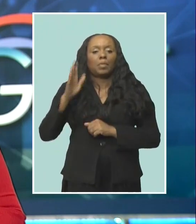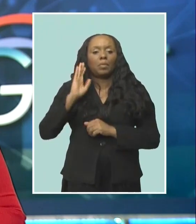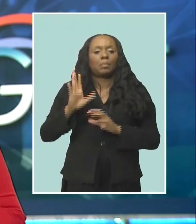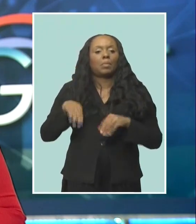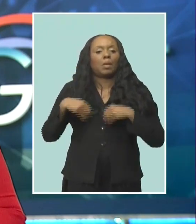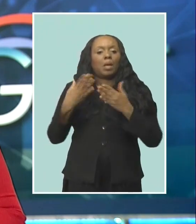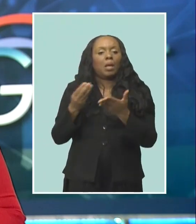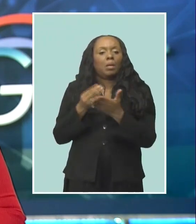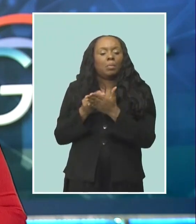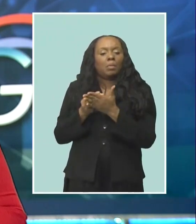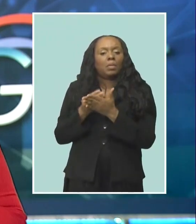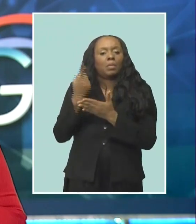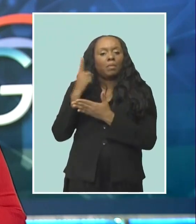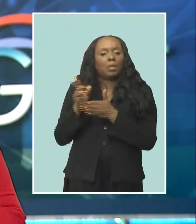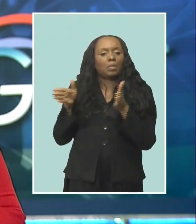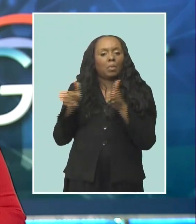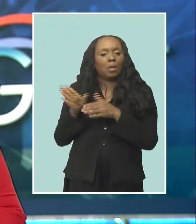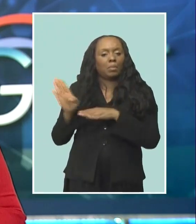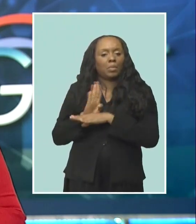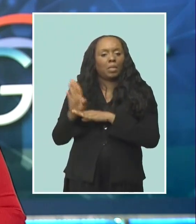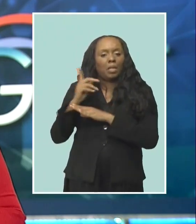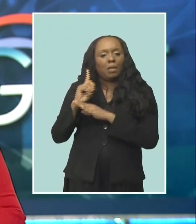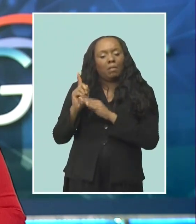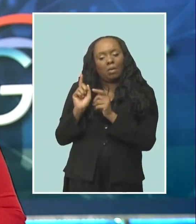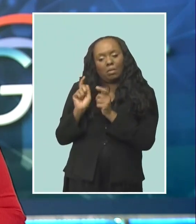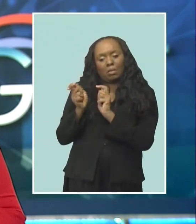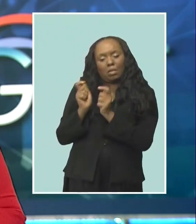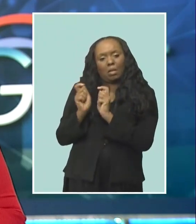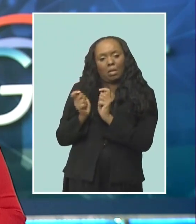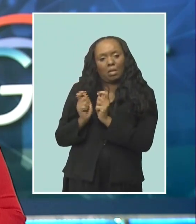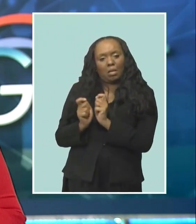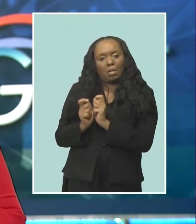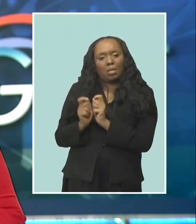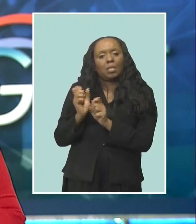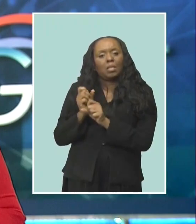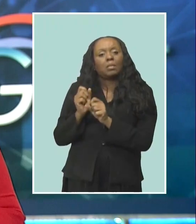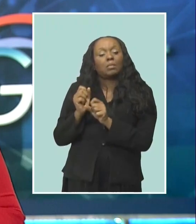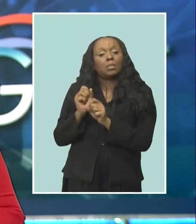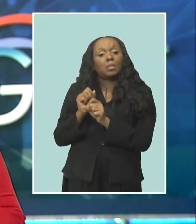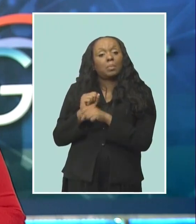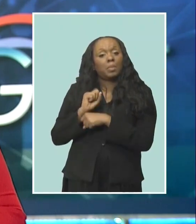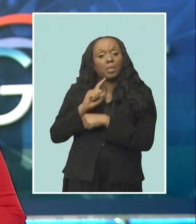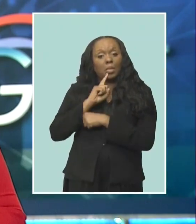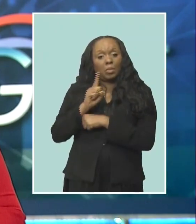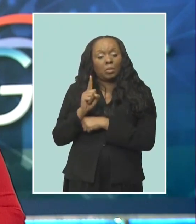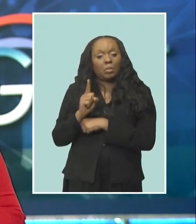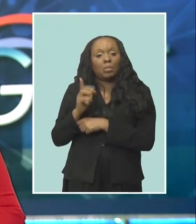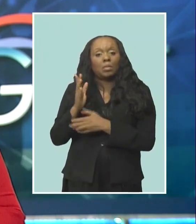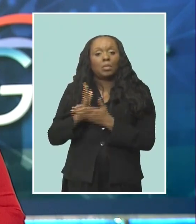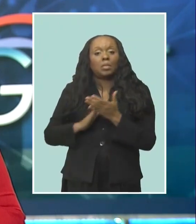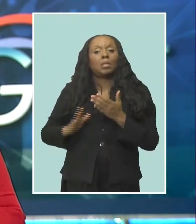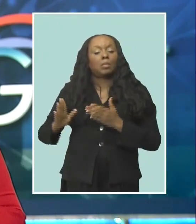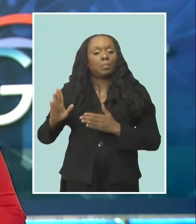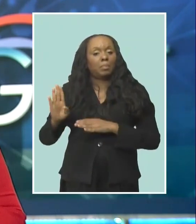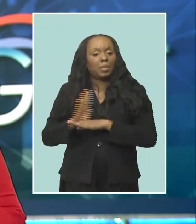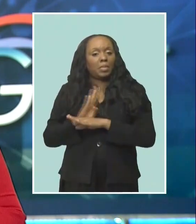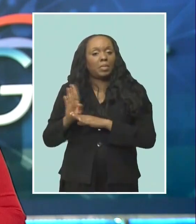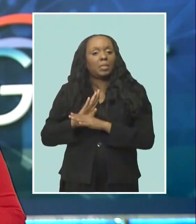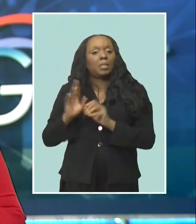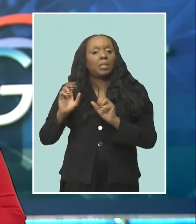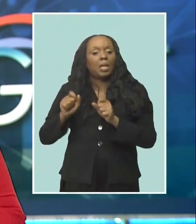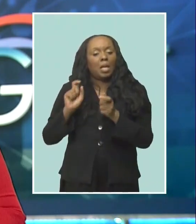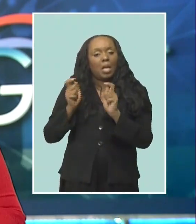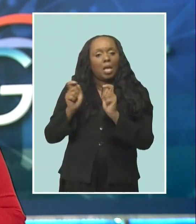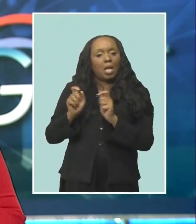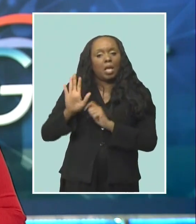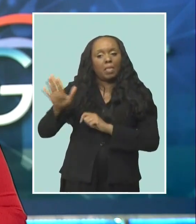grant to small businesses to retrofit their properties to accommodate employees with disabilities. Another is to allow employed